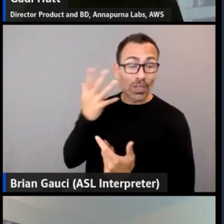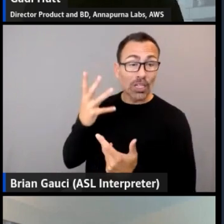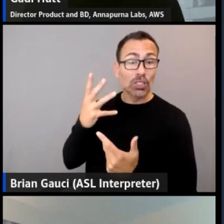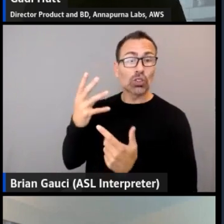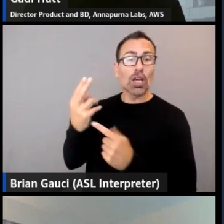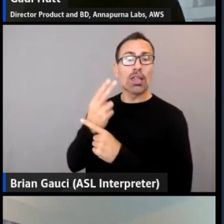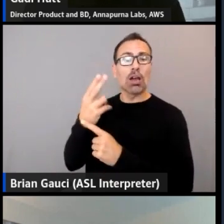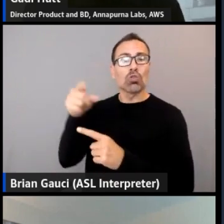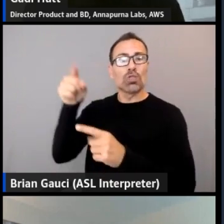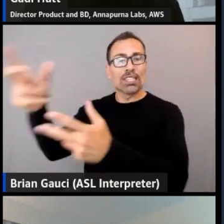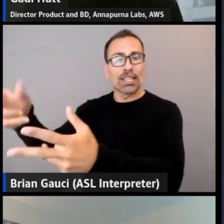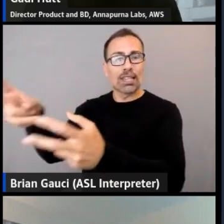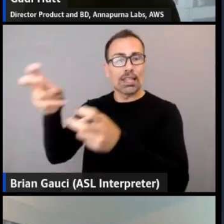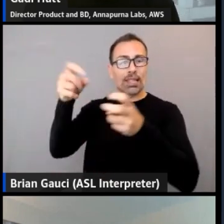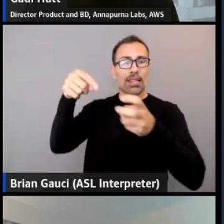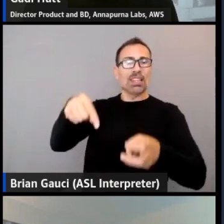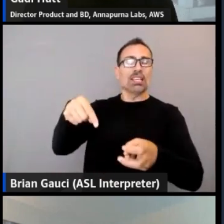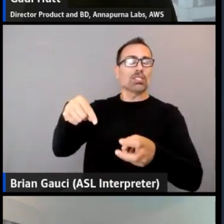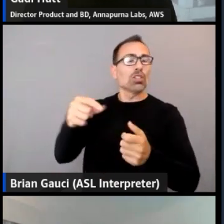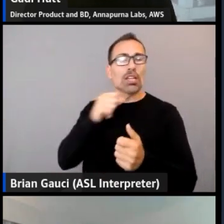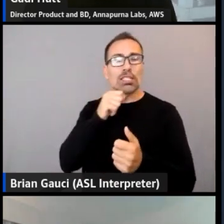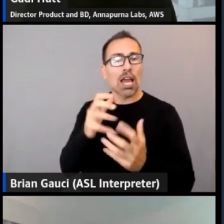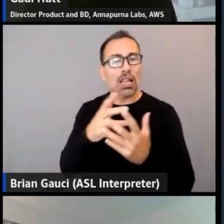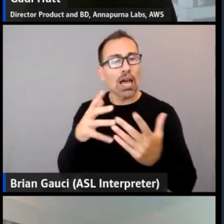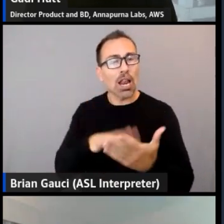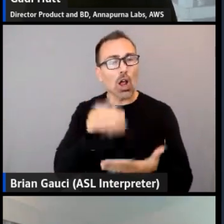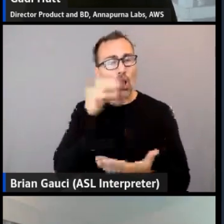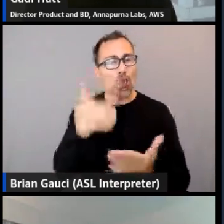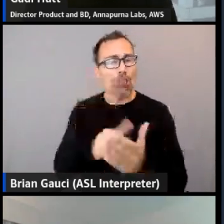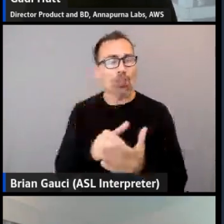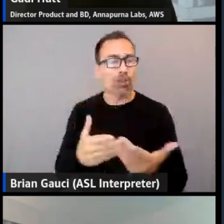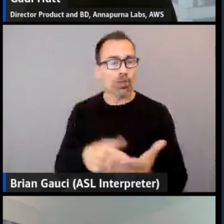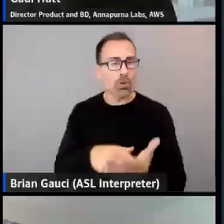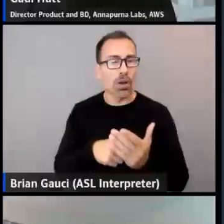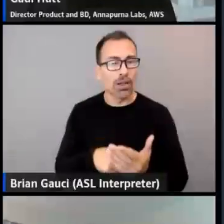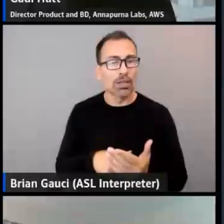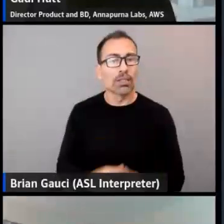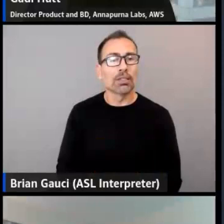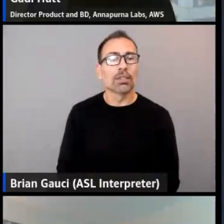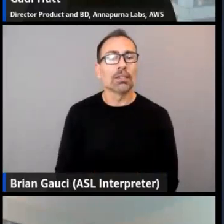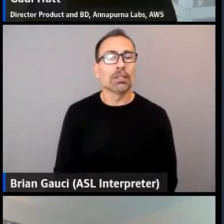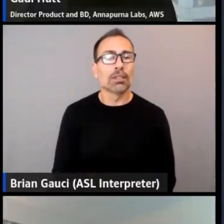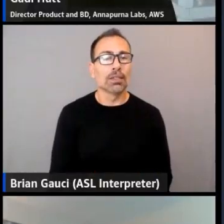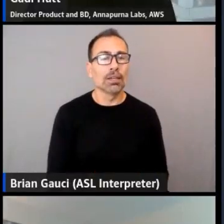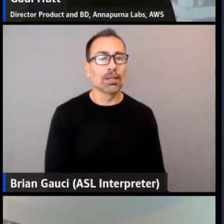significant like relearning or whatever that you need to do. Speaking of learning,